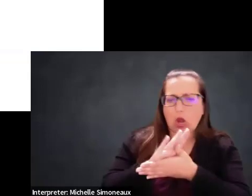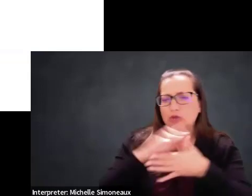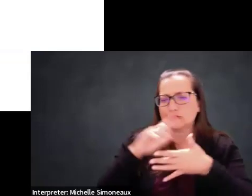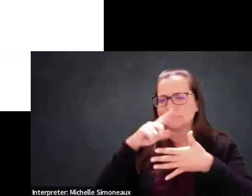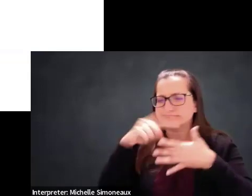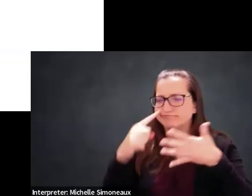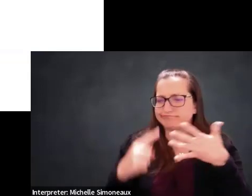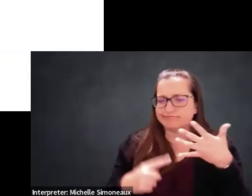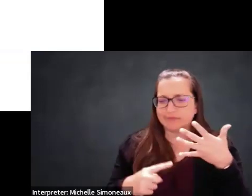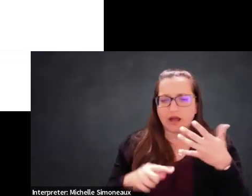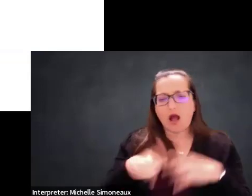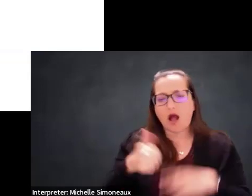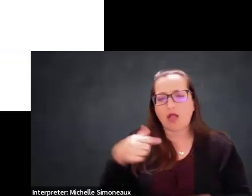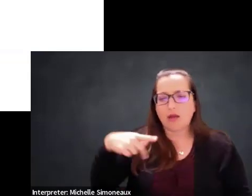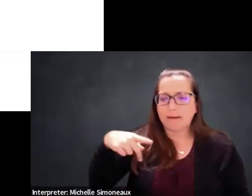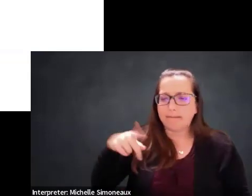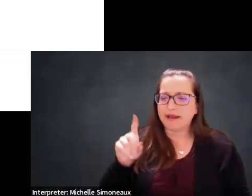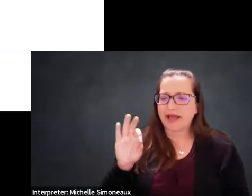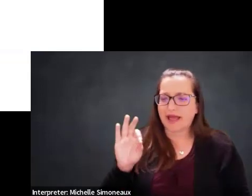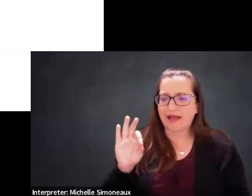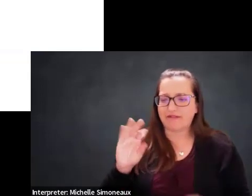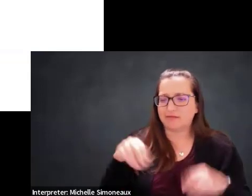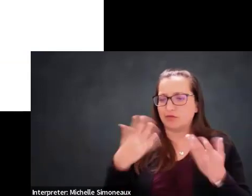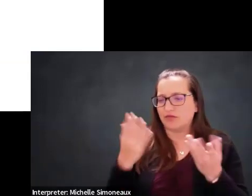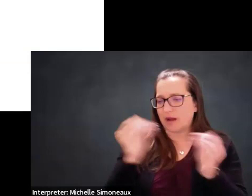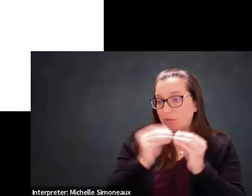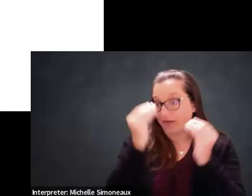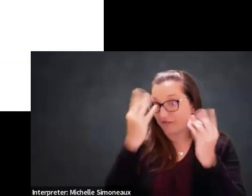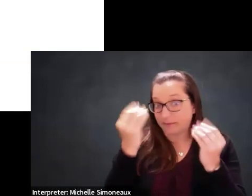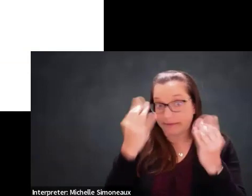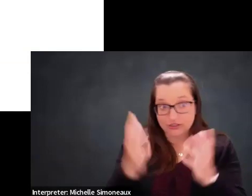and other PDFs that provide more information to that as well.